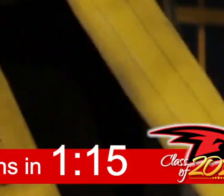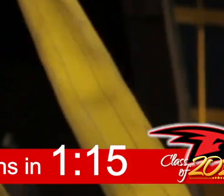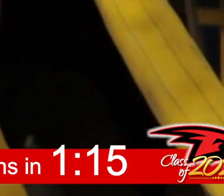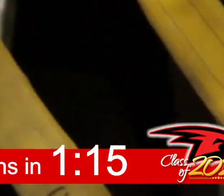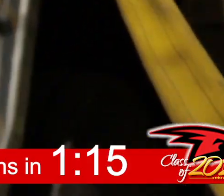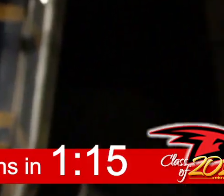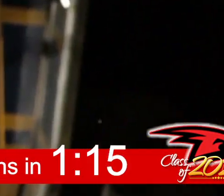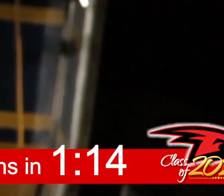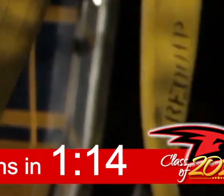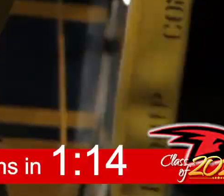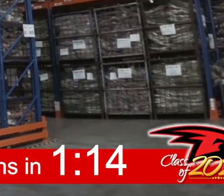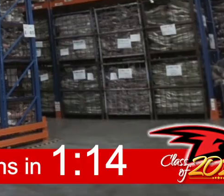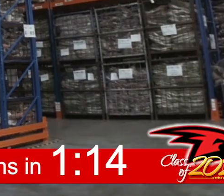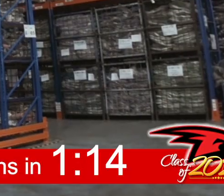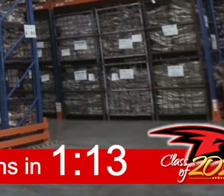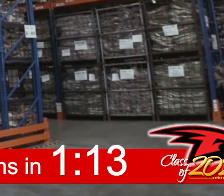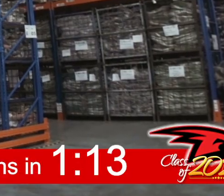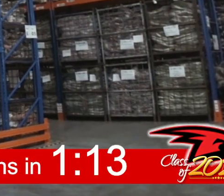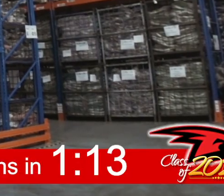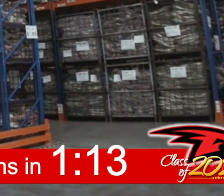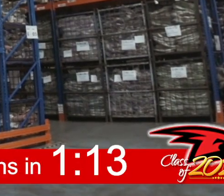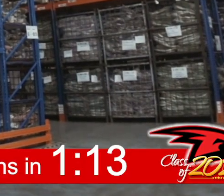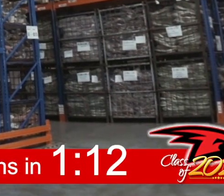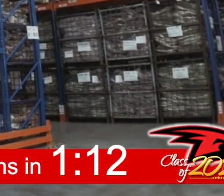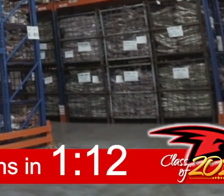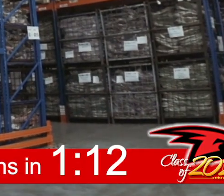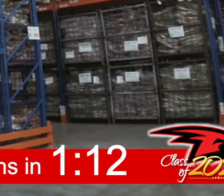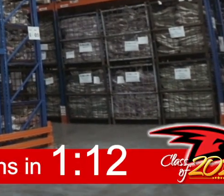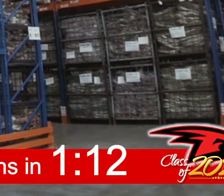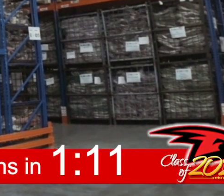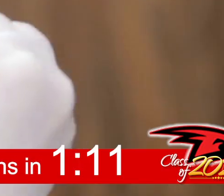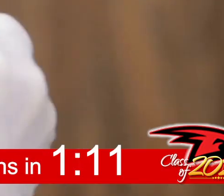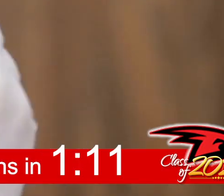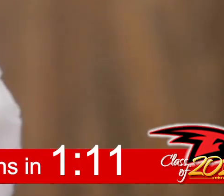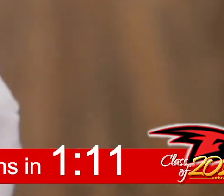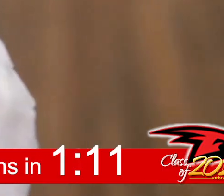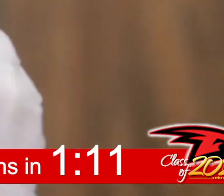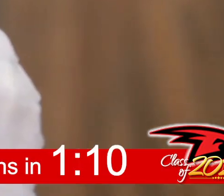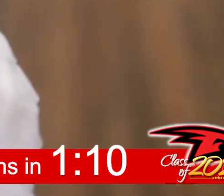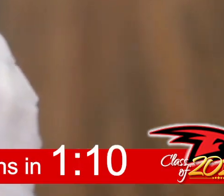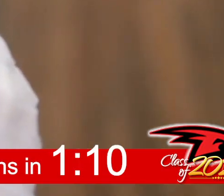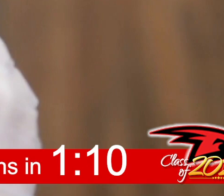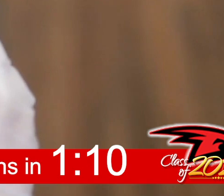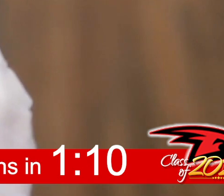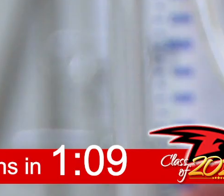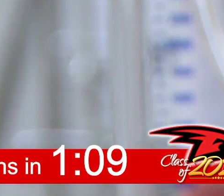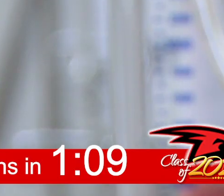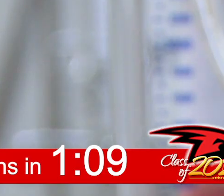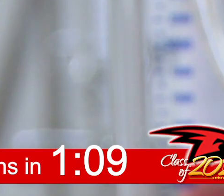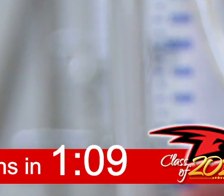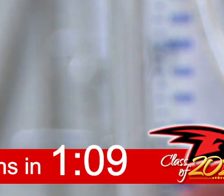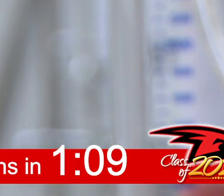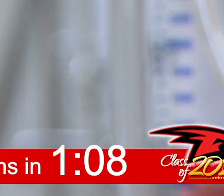responders, entrepreneurs and small business leaders, and scientists who are working on vaccines to get us through